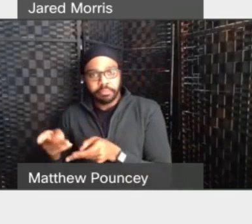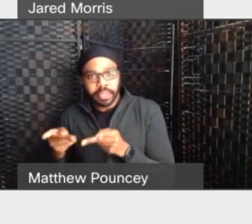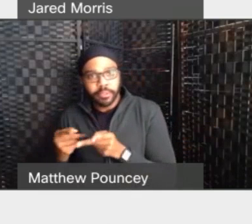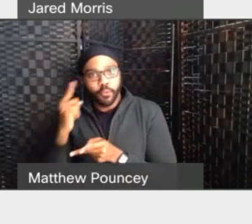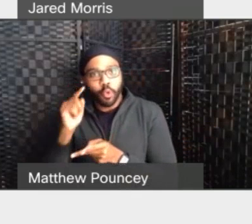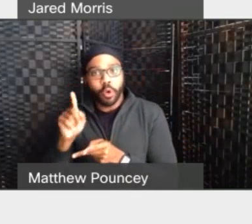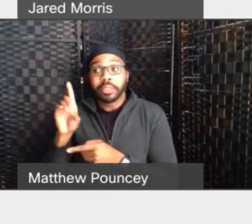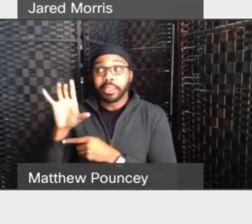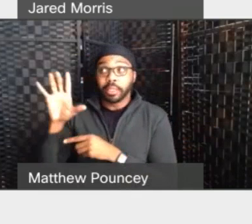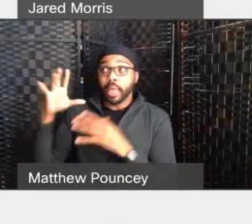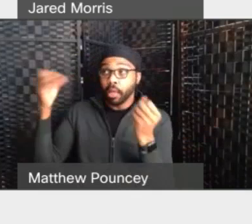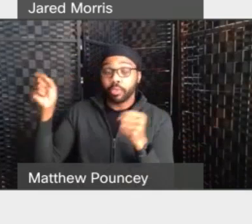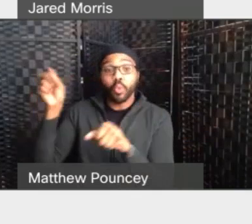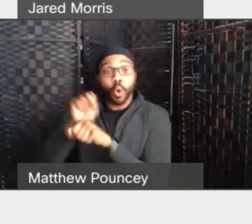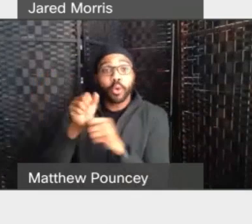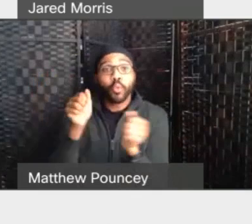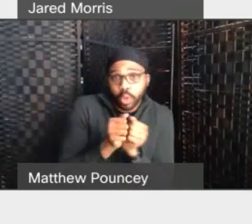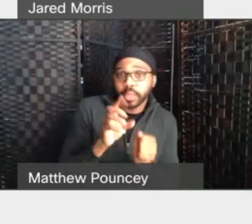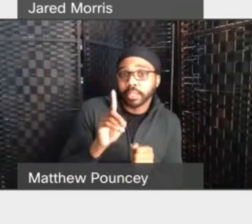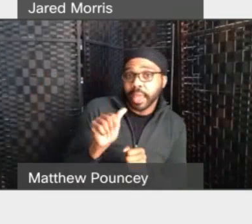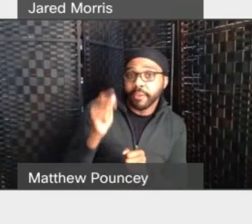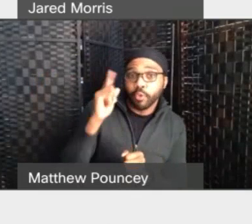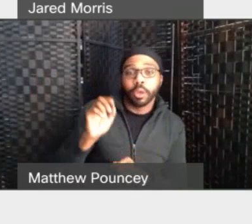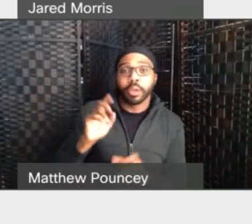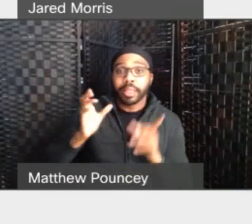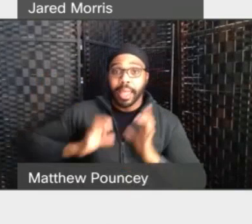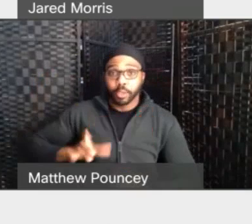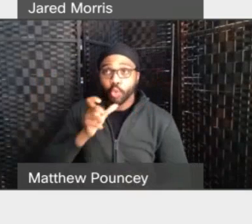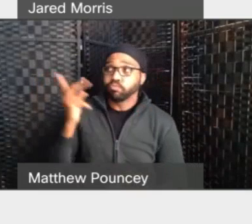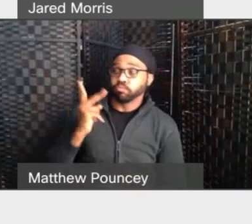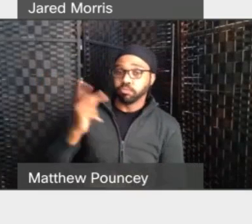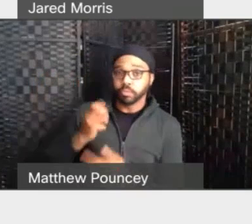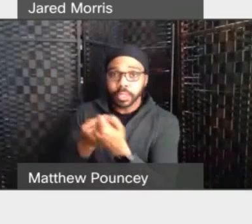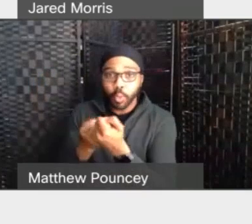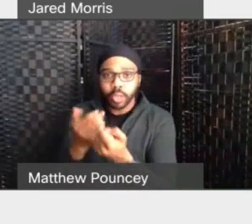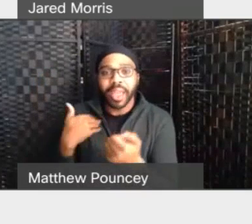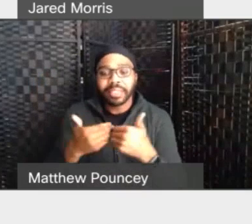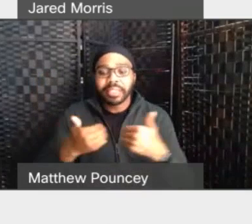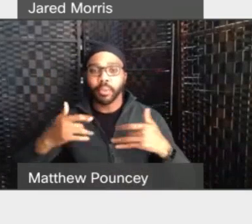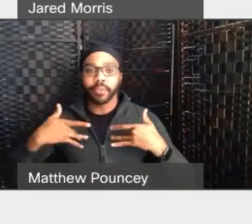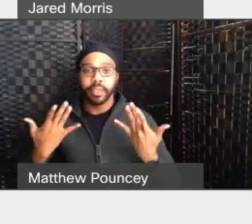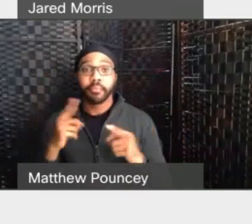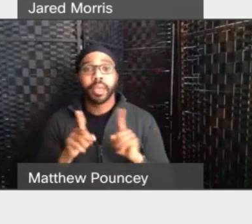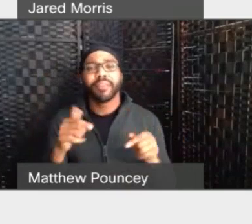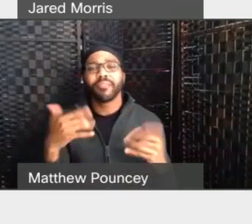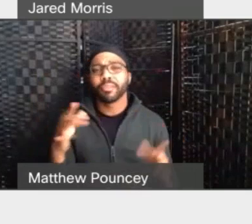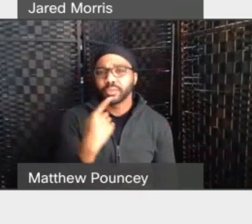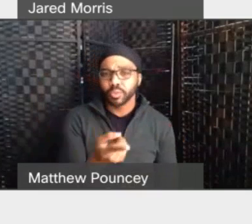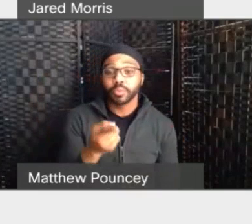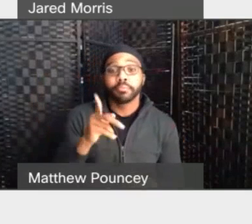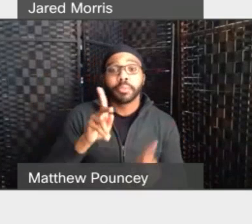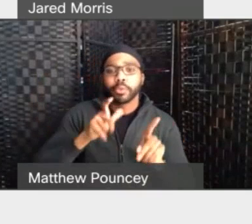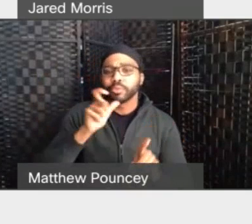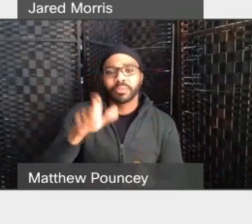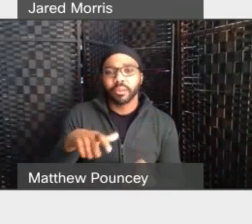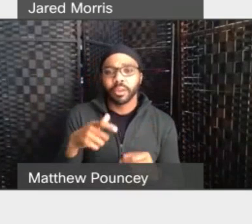where DC Health is working with DDA for the people we support to have these separate events. But as I say, people shouldn't